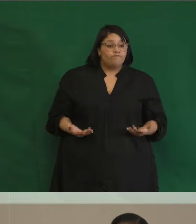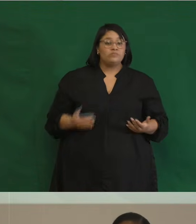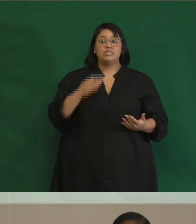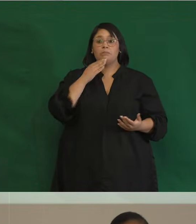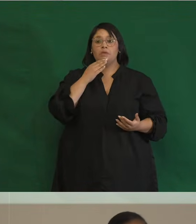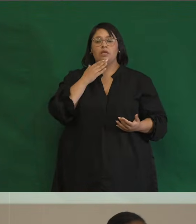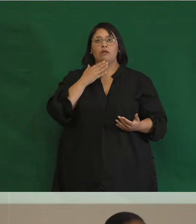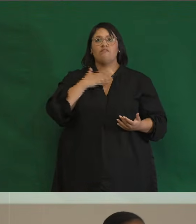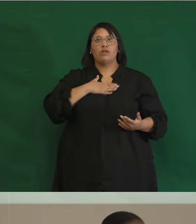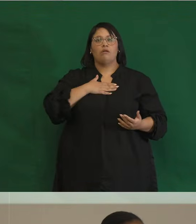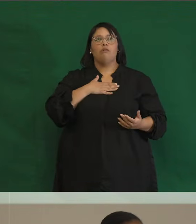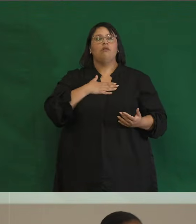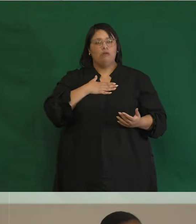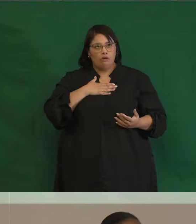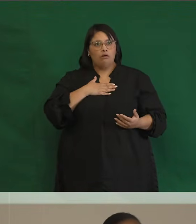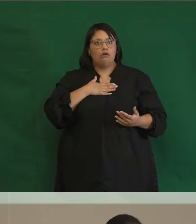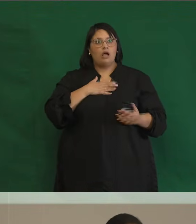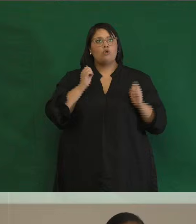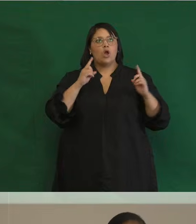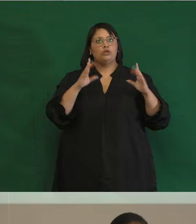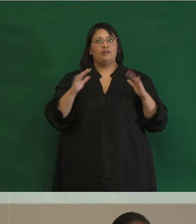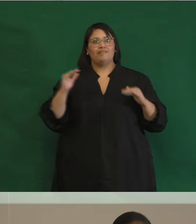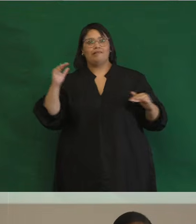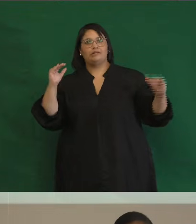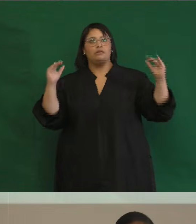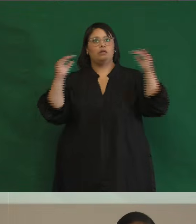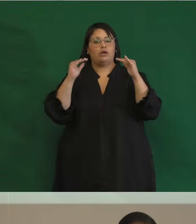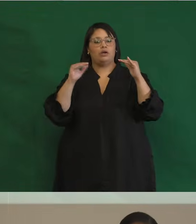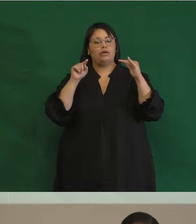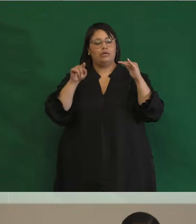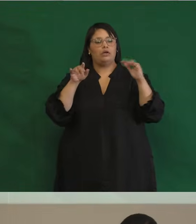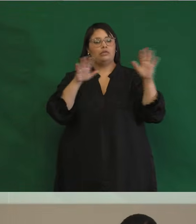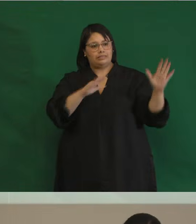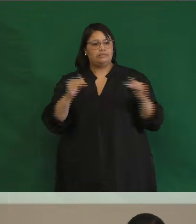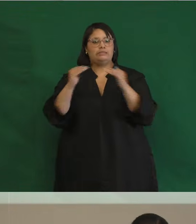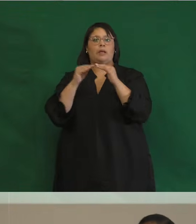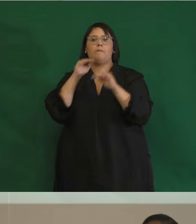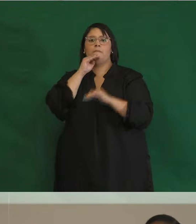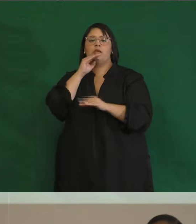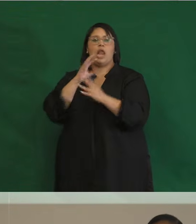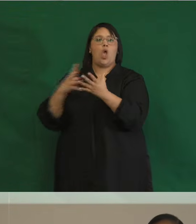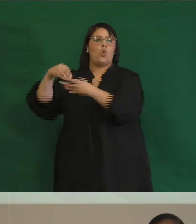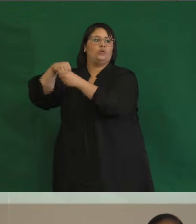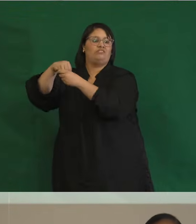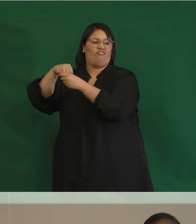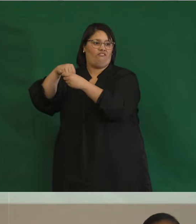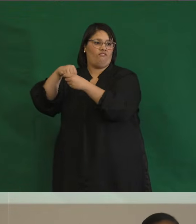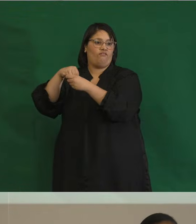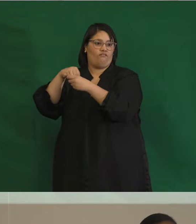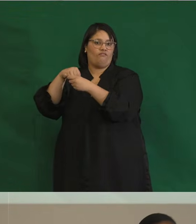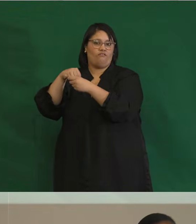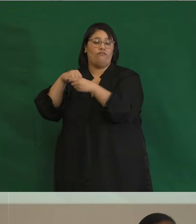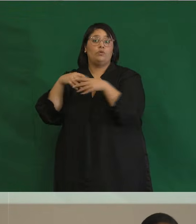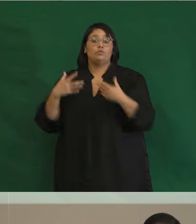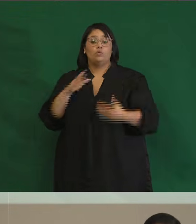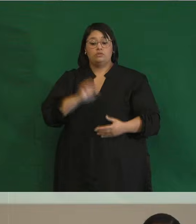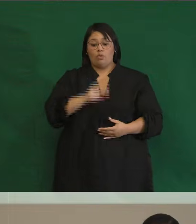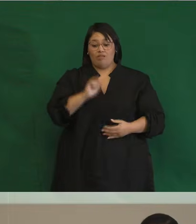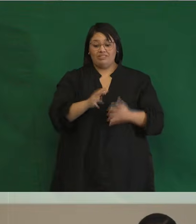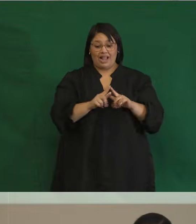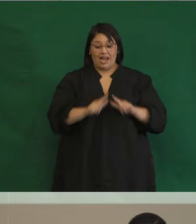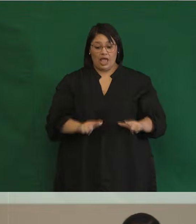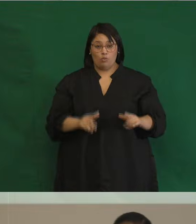where equal education means inclusive education. How do we evolve South African Sign Language